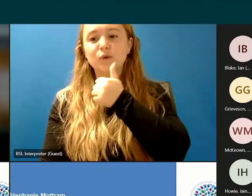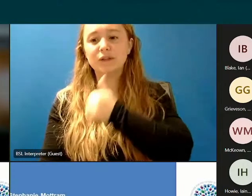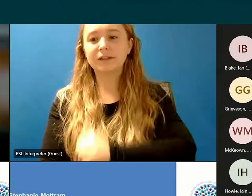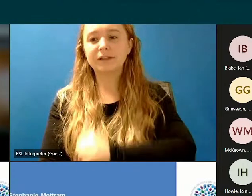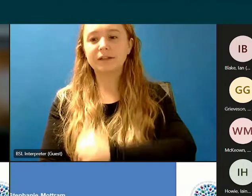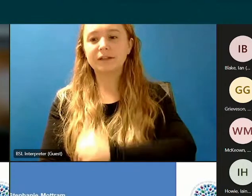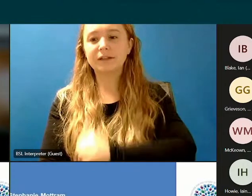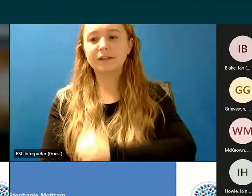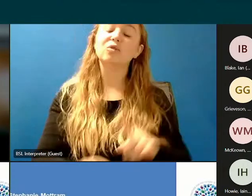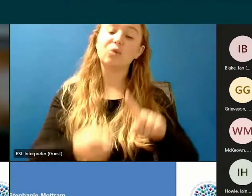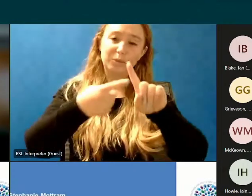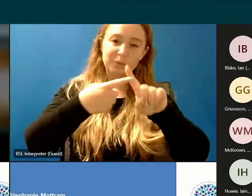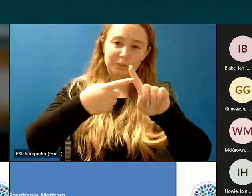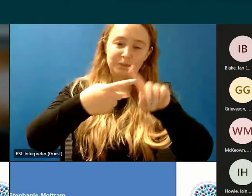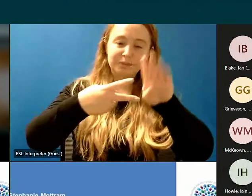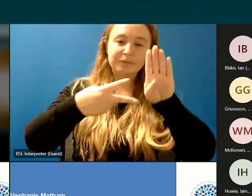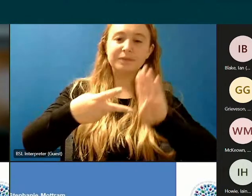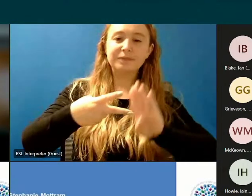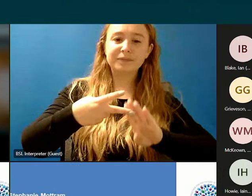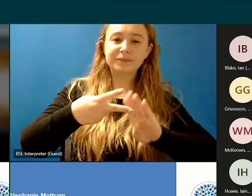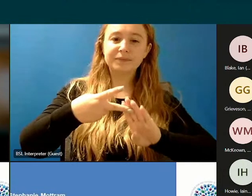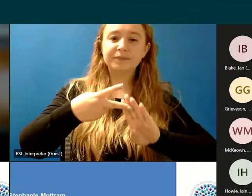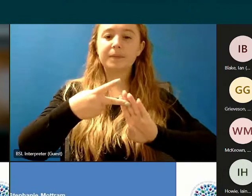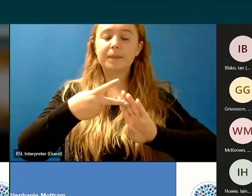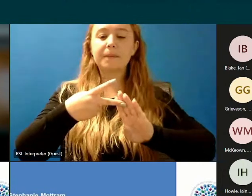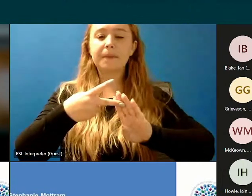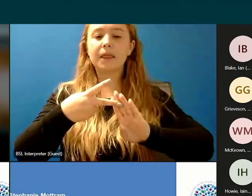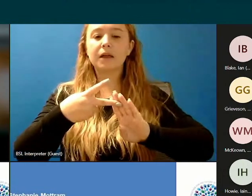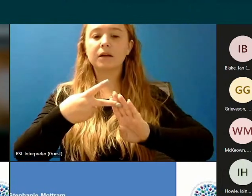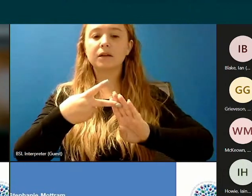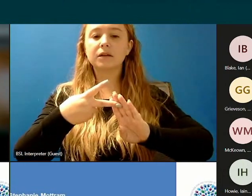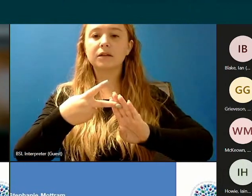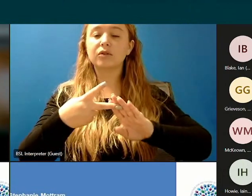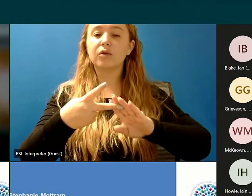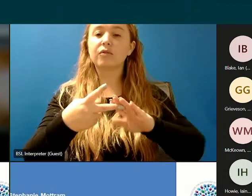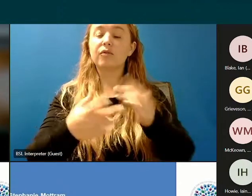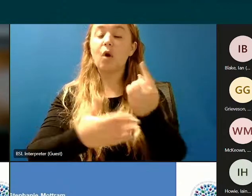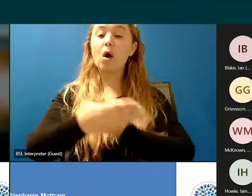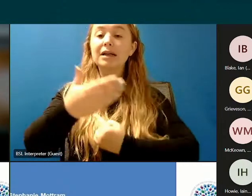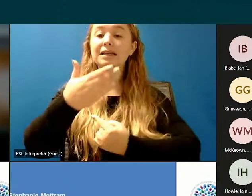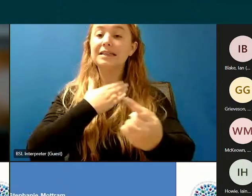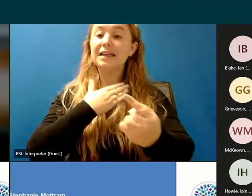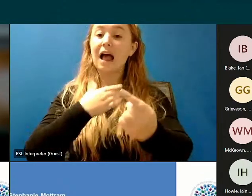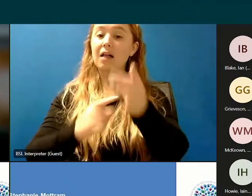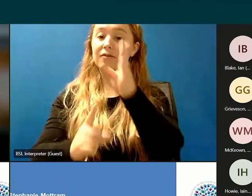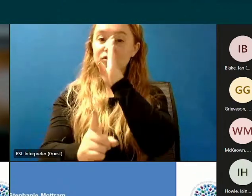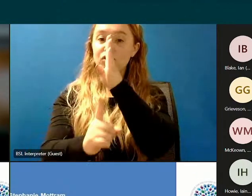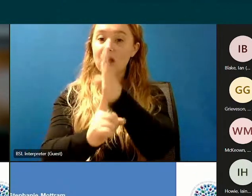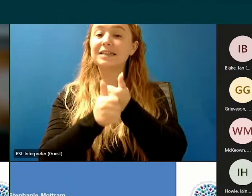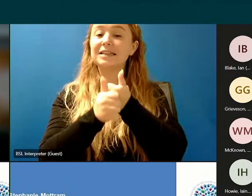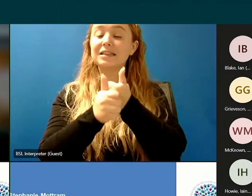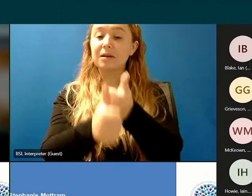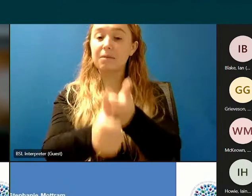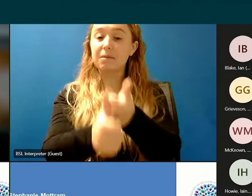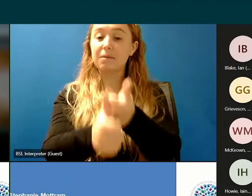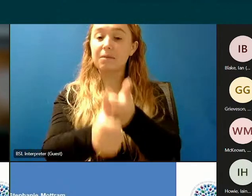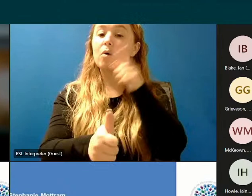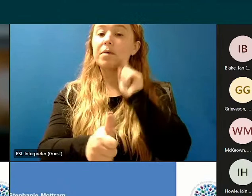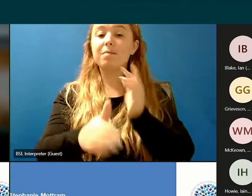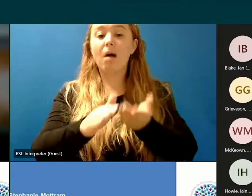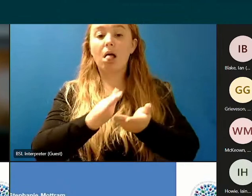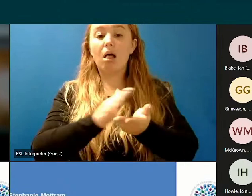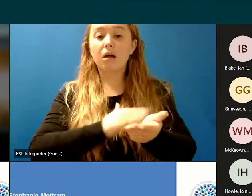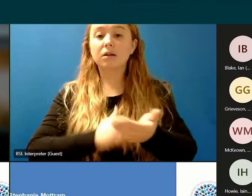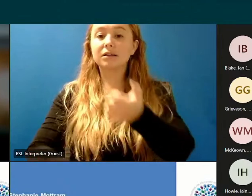That's the first point. Secondly, looking at self-directed support, we're talking about the percentages for people under and over 65